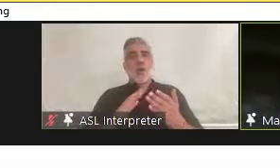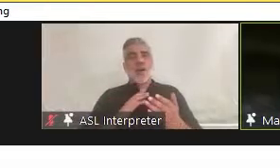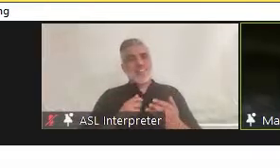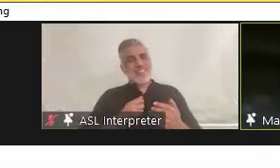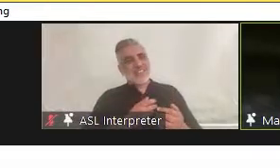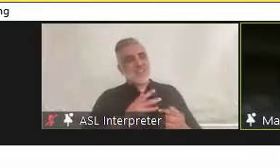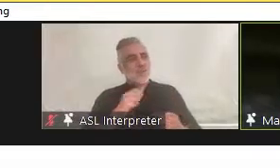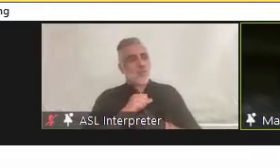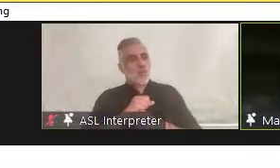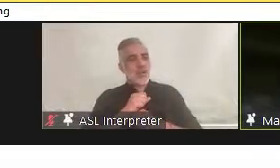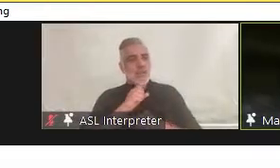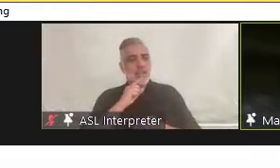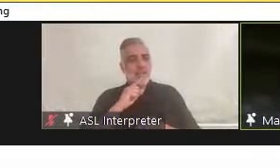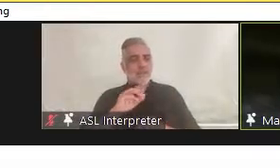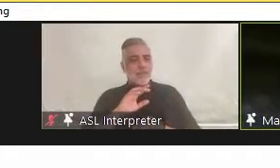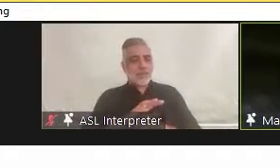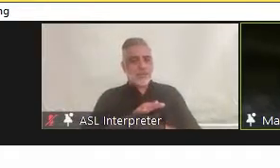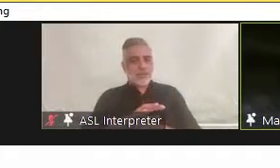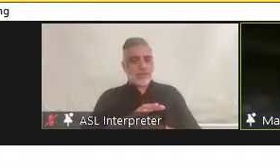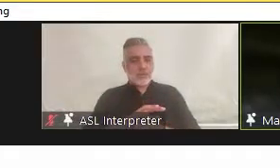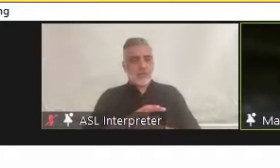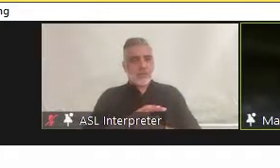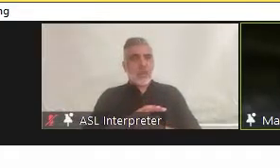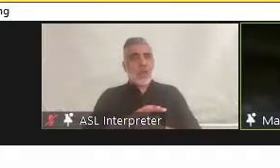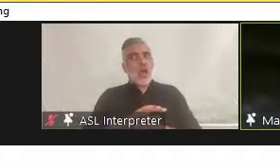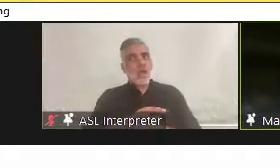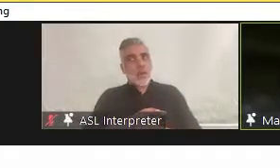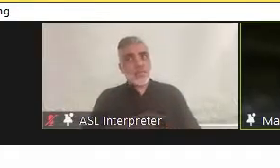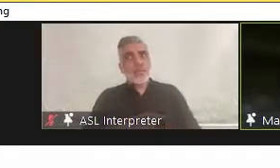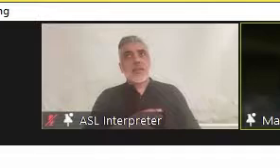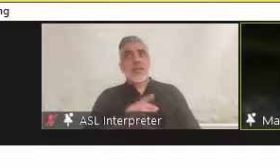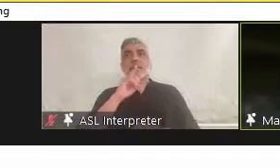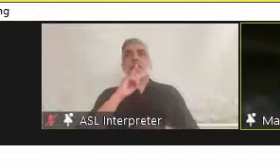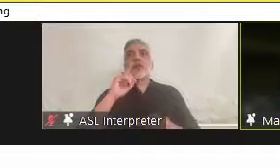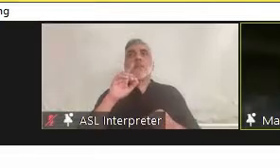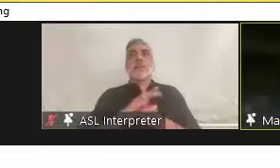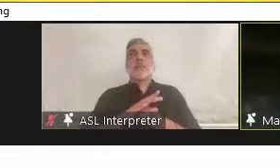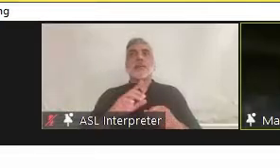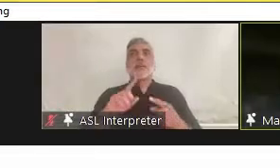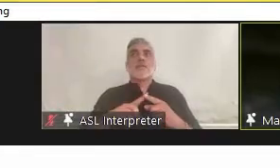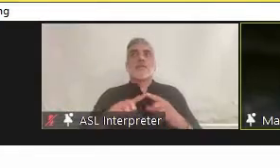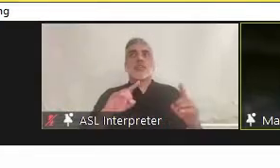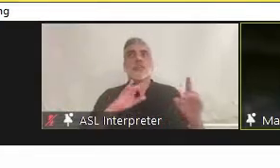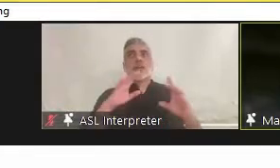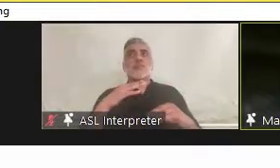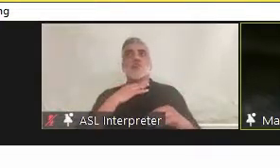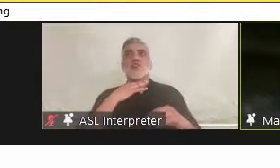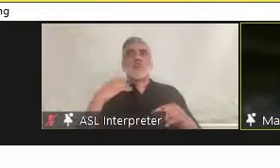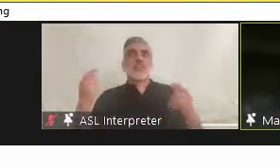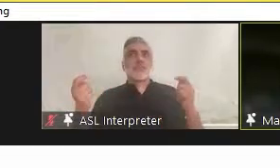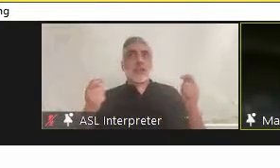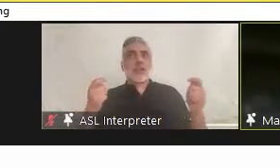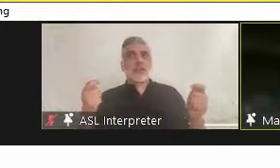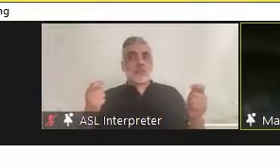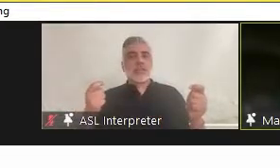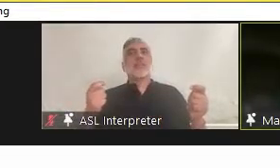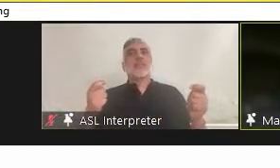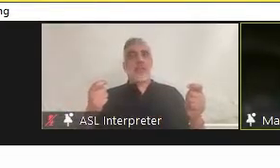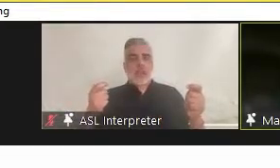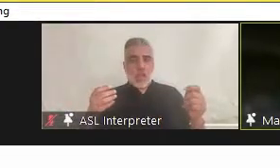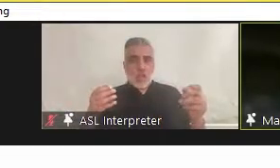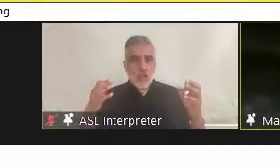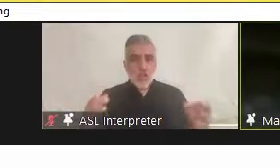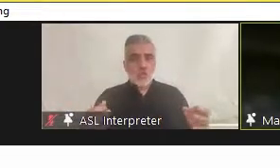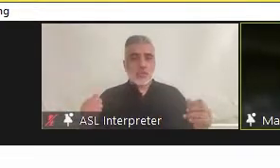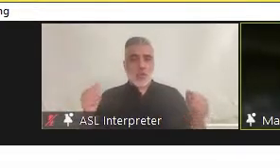Bank commitments. Among them is our commitment on disaster risk management, which ensures that